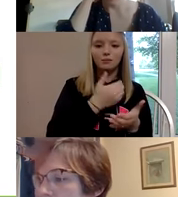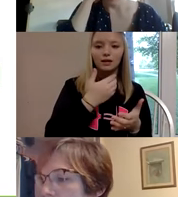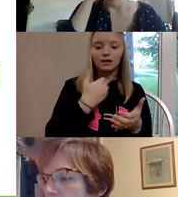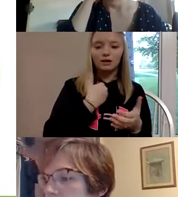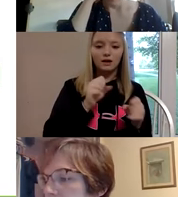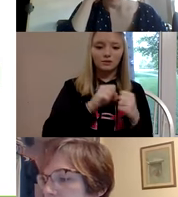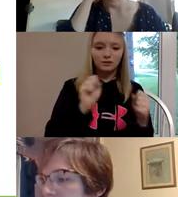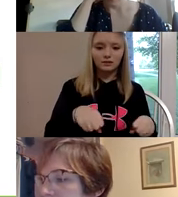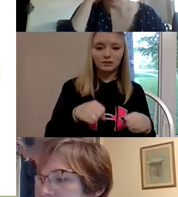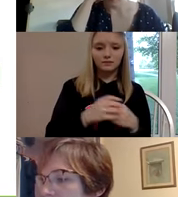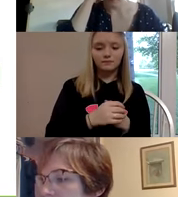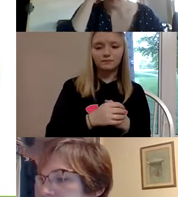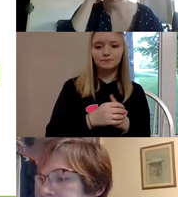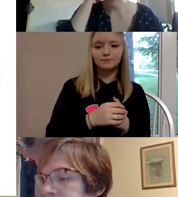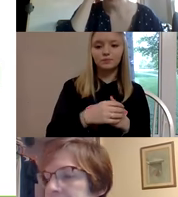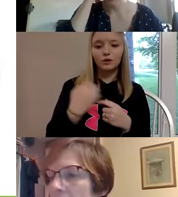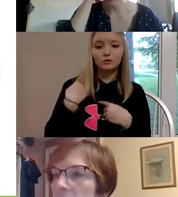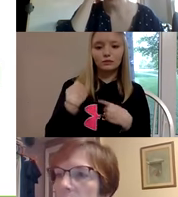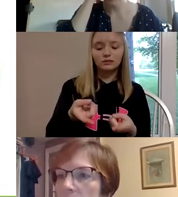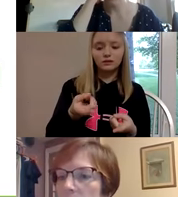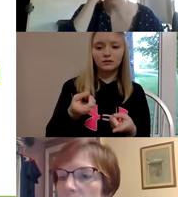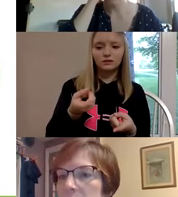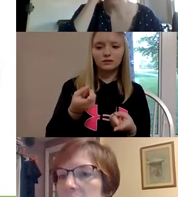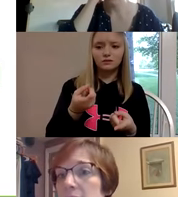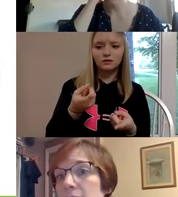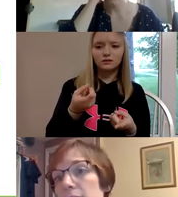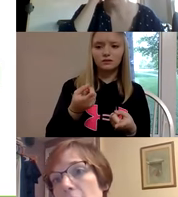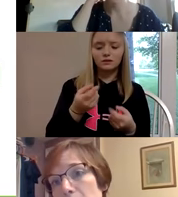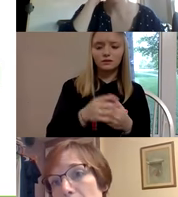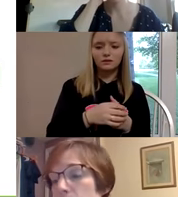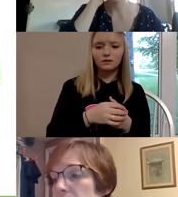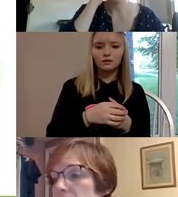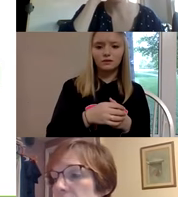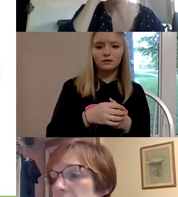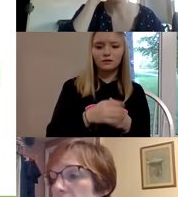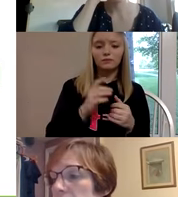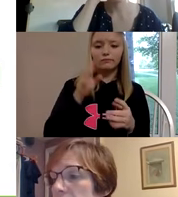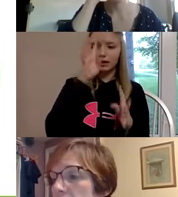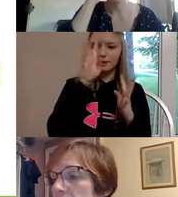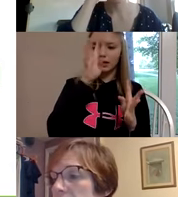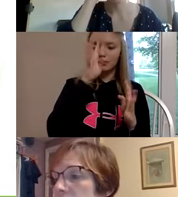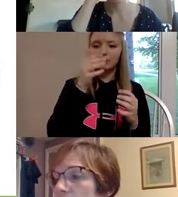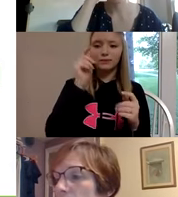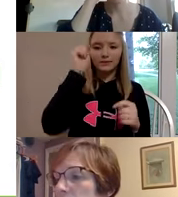So since they're coming up with this theory, and it's a relatively